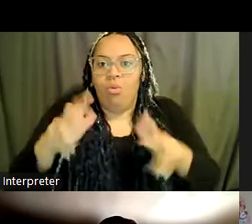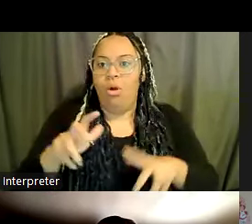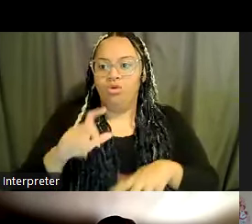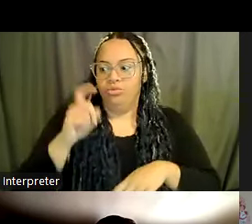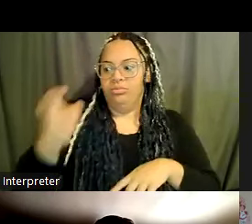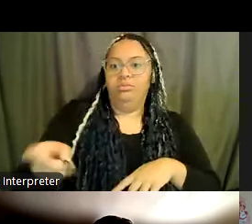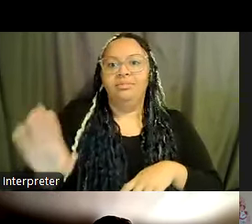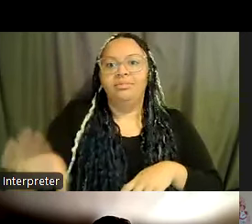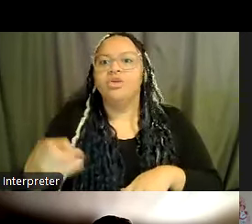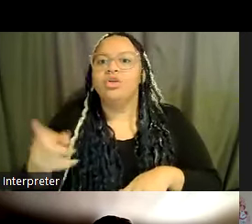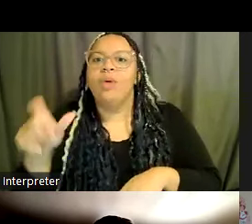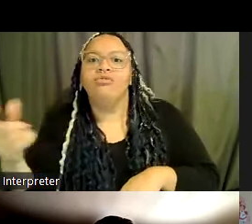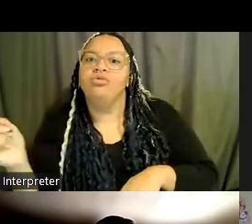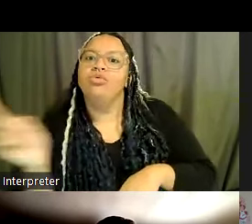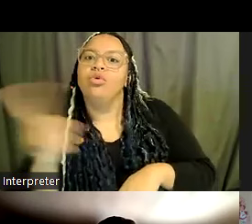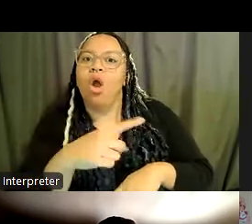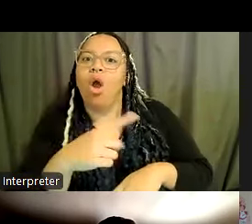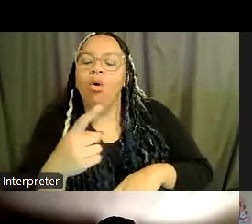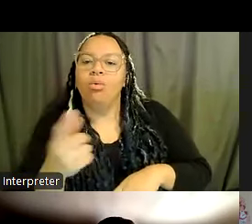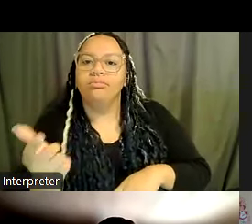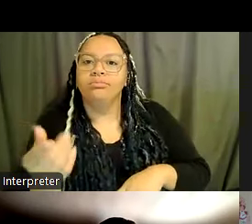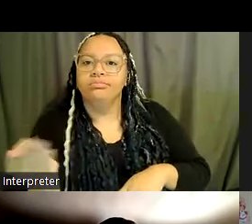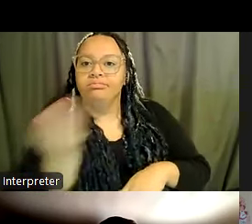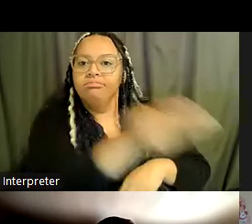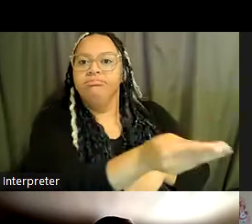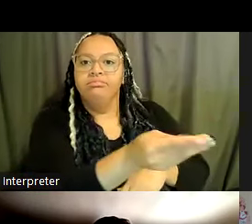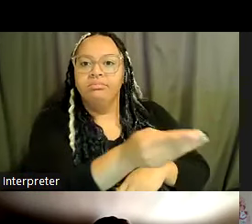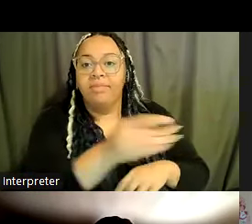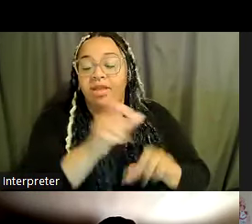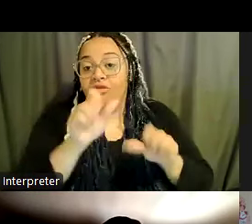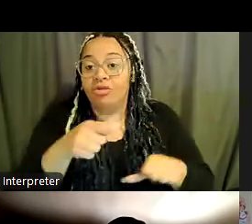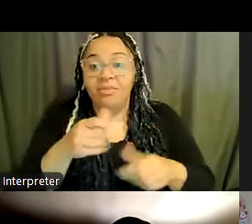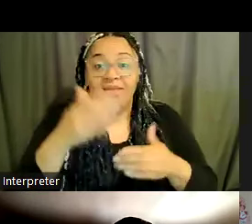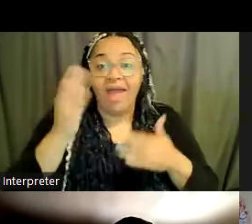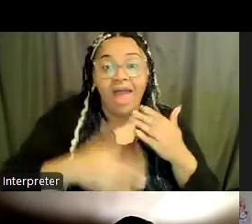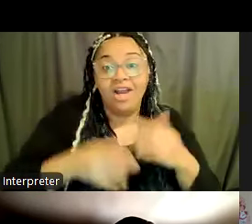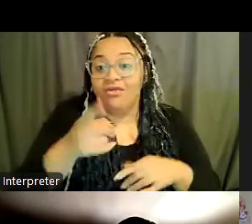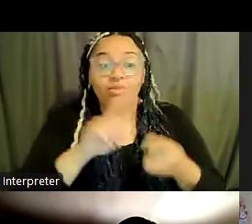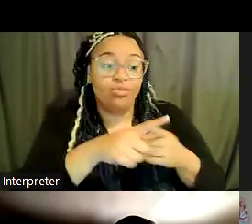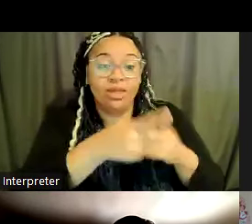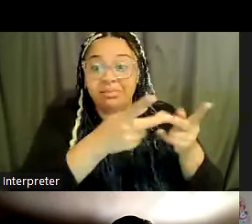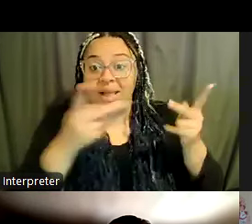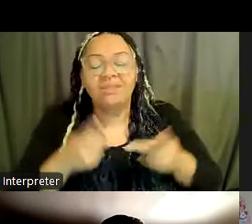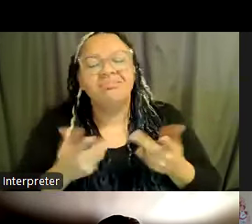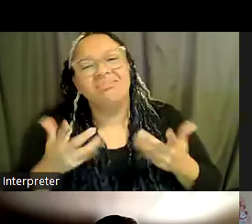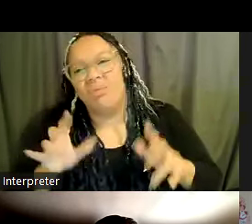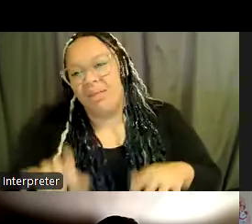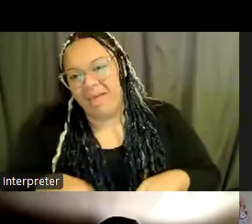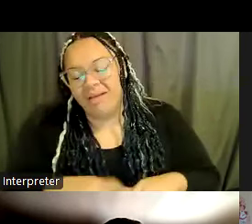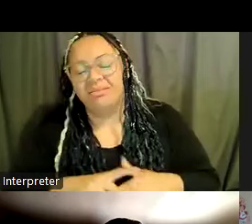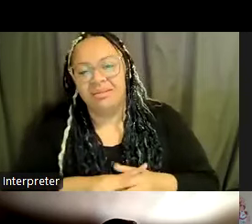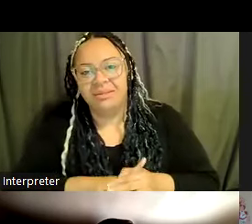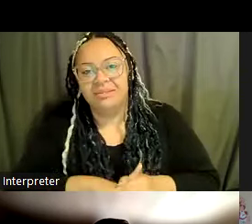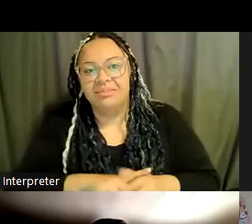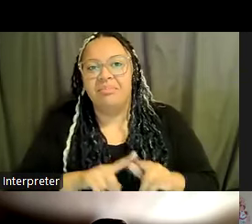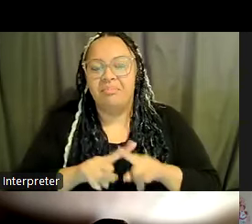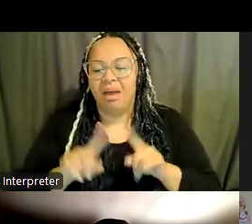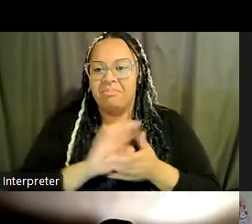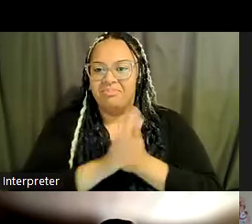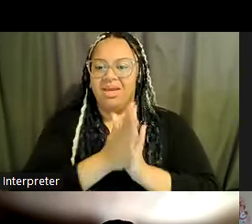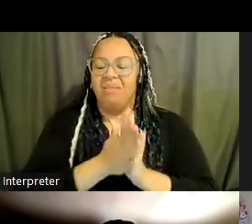like, hey, you have to take this thing that could be the end of you to the place. But um, it gets tricky,